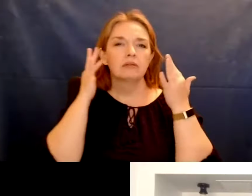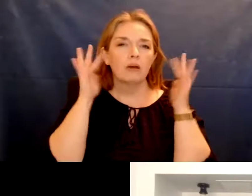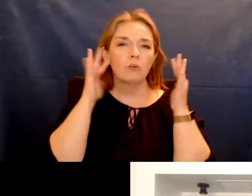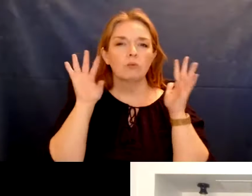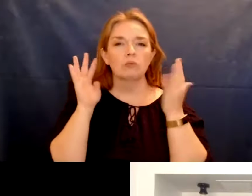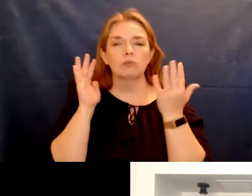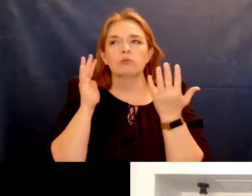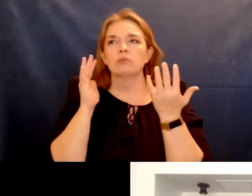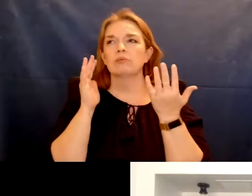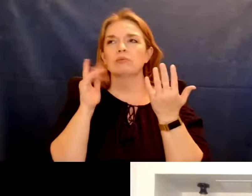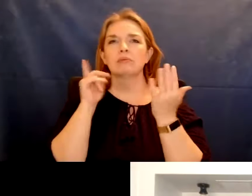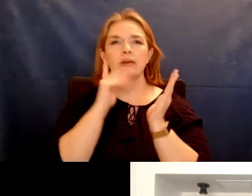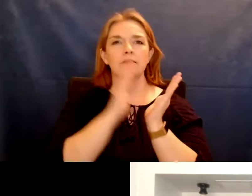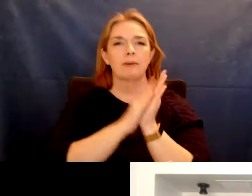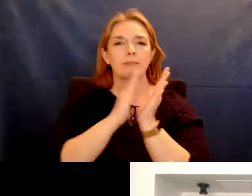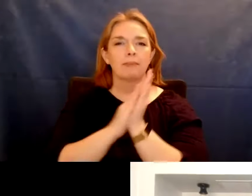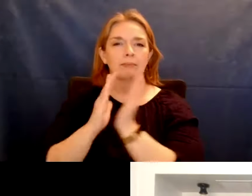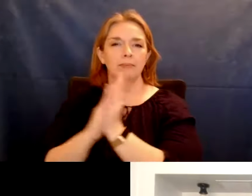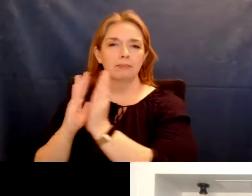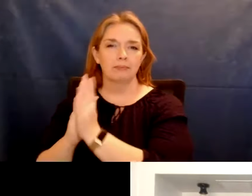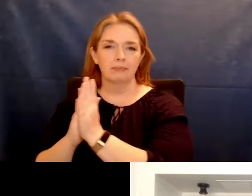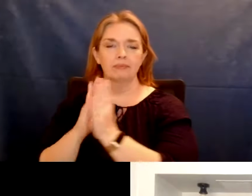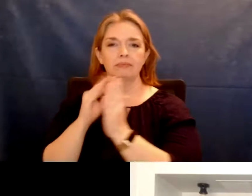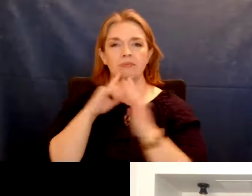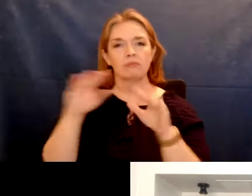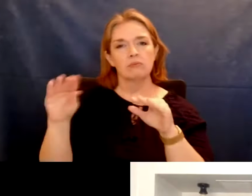about patterns and rules,